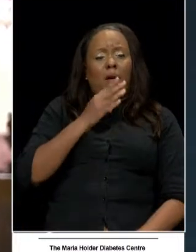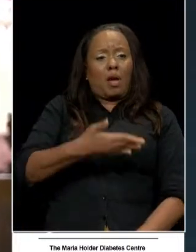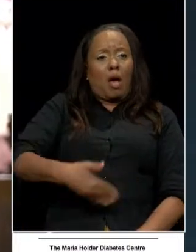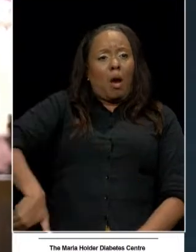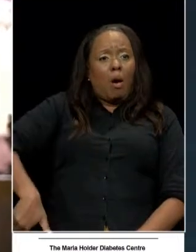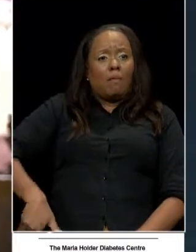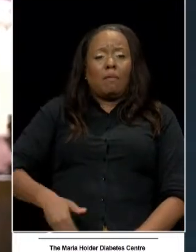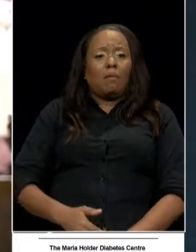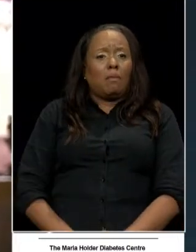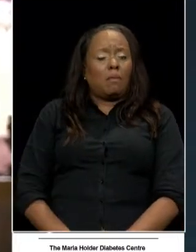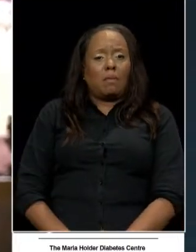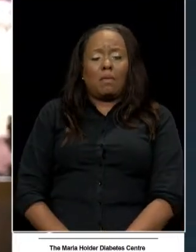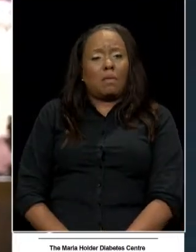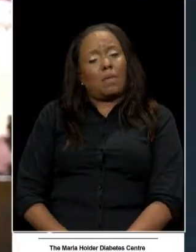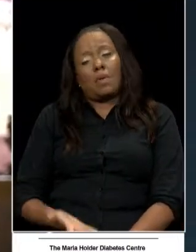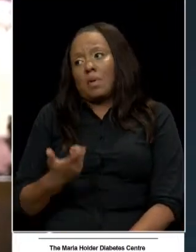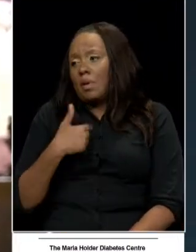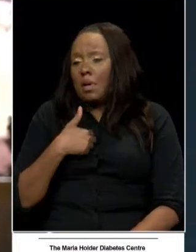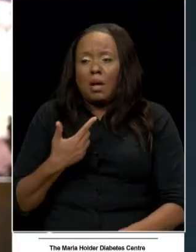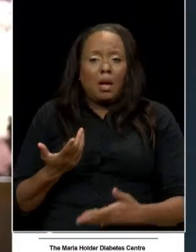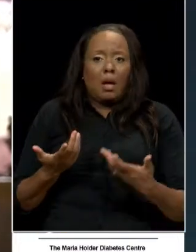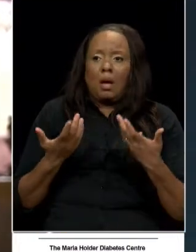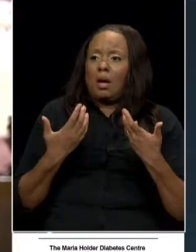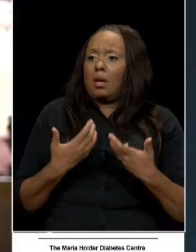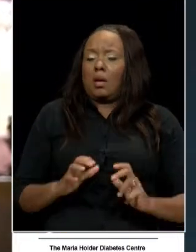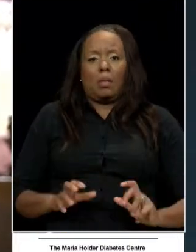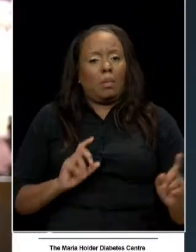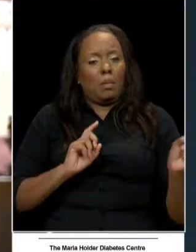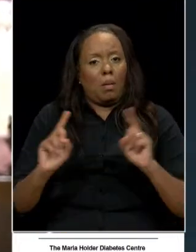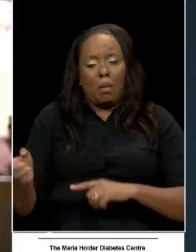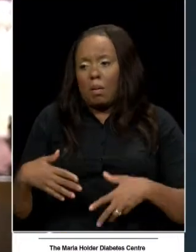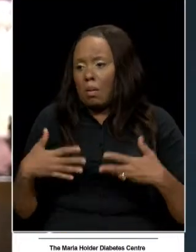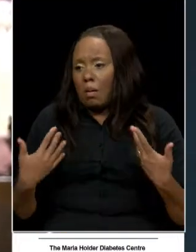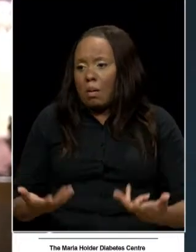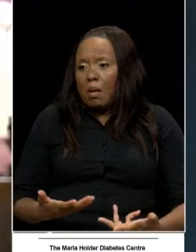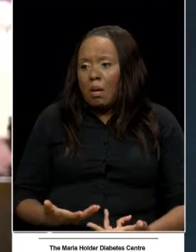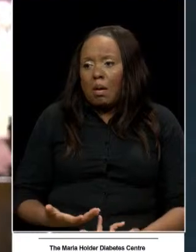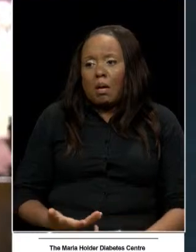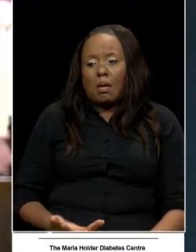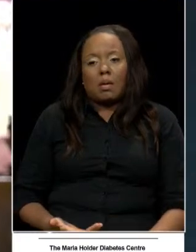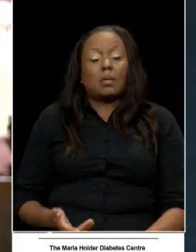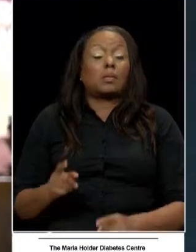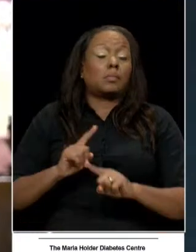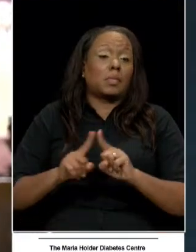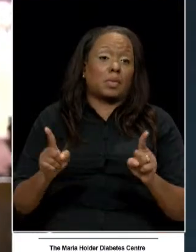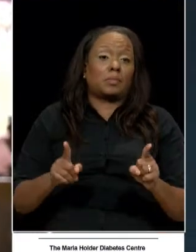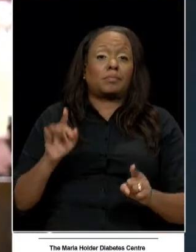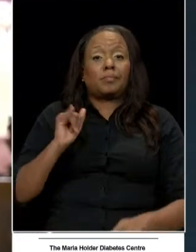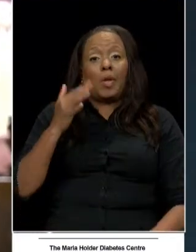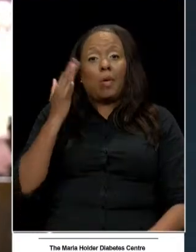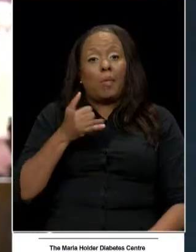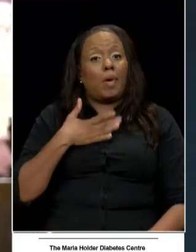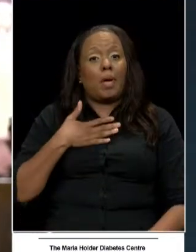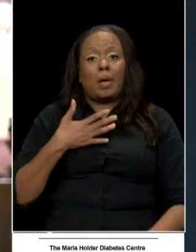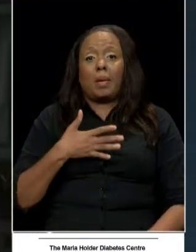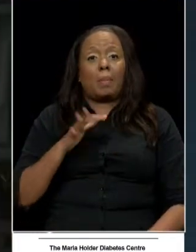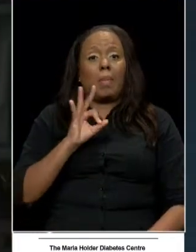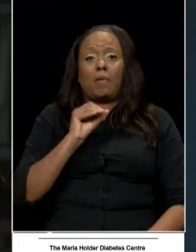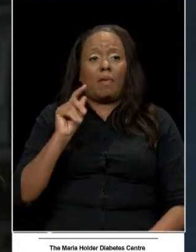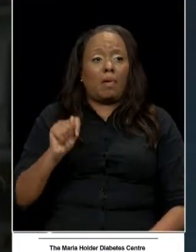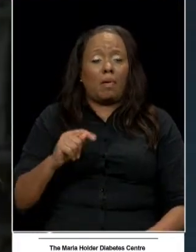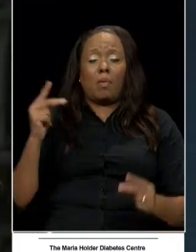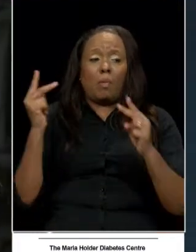hesitation to go and get the kind of treatment that was necessary is probably what caused the demise of the thing to go from bad to